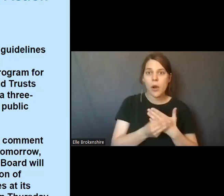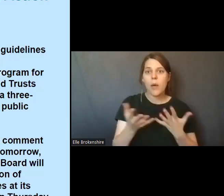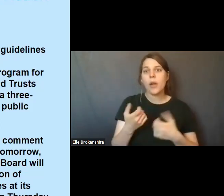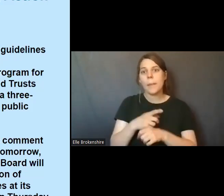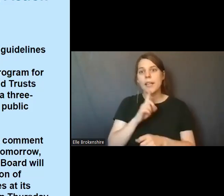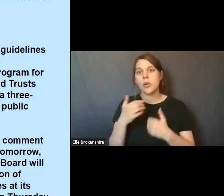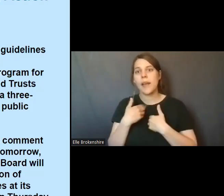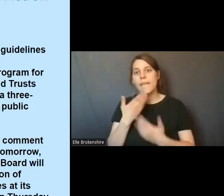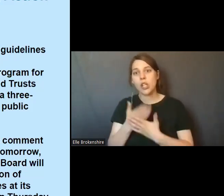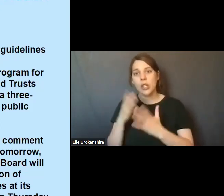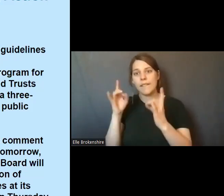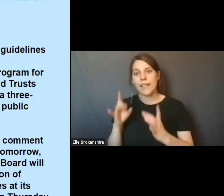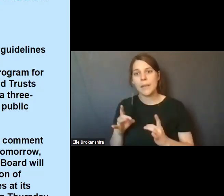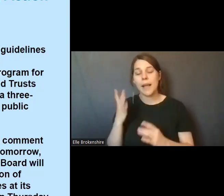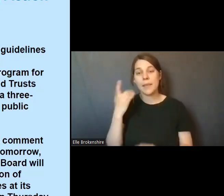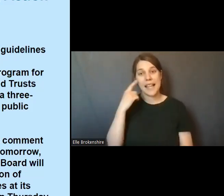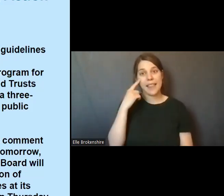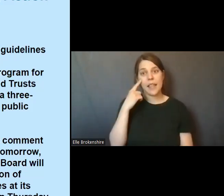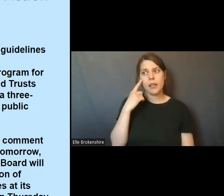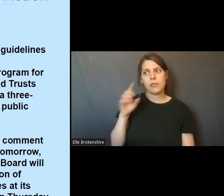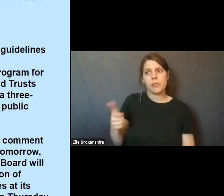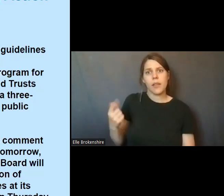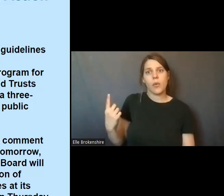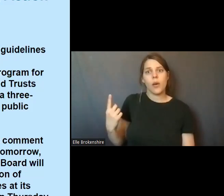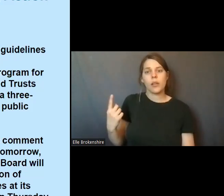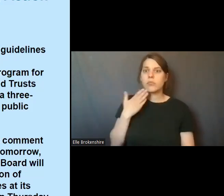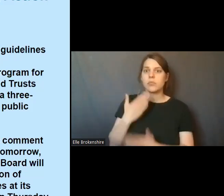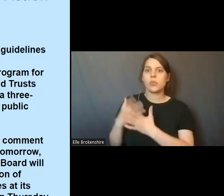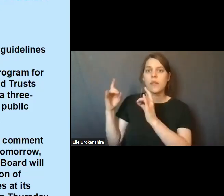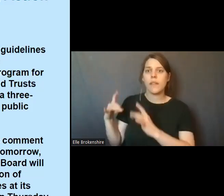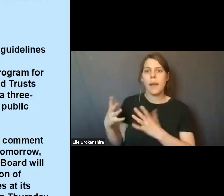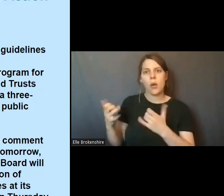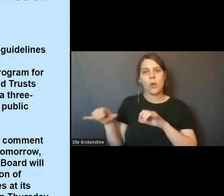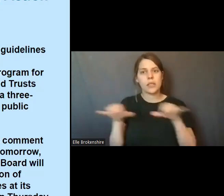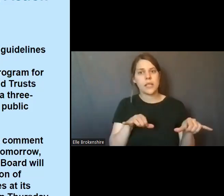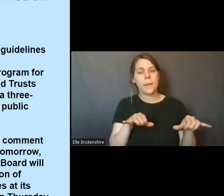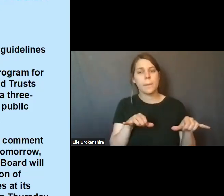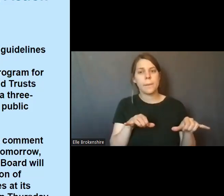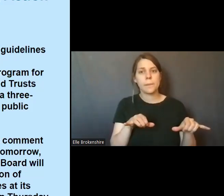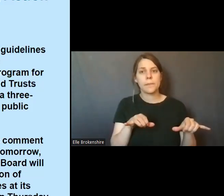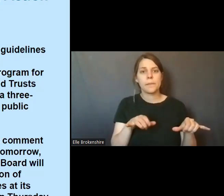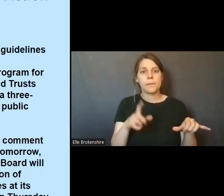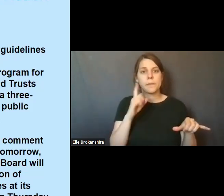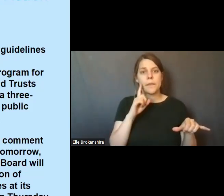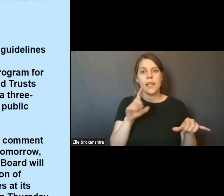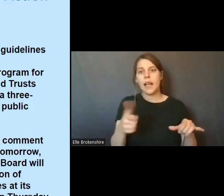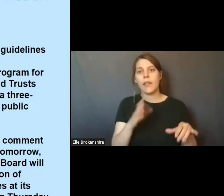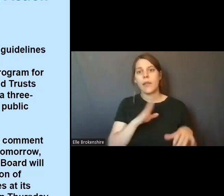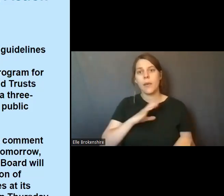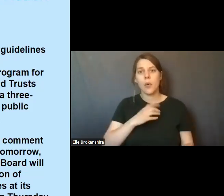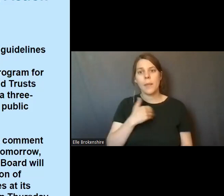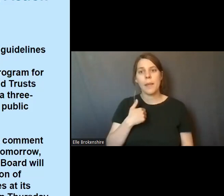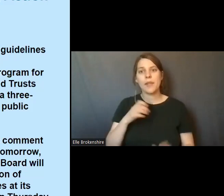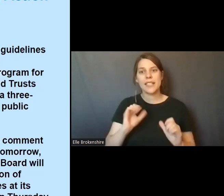good feedback, I think, as we have on the other ones. So I thank my fellow board members who've kind of challenged us to do